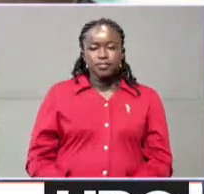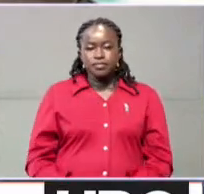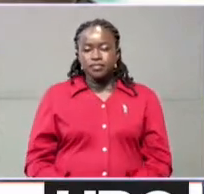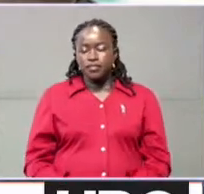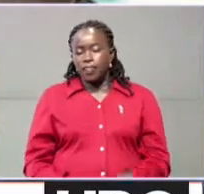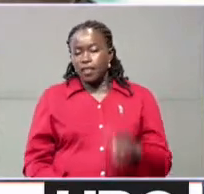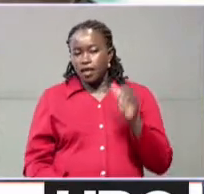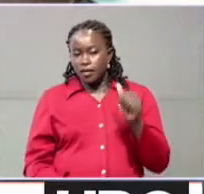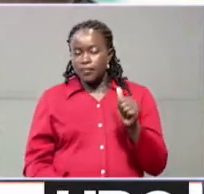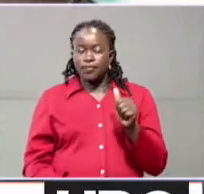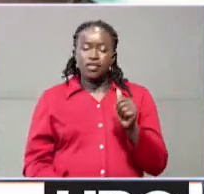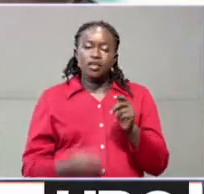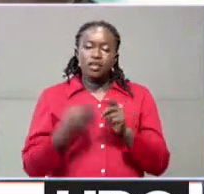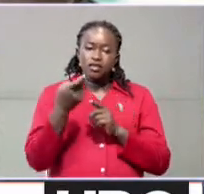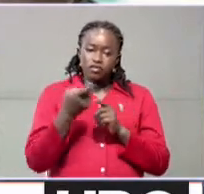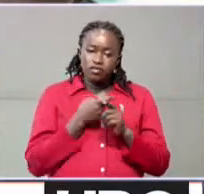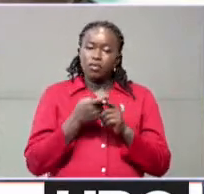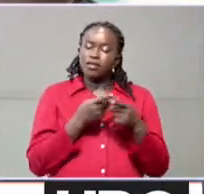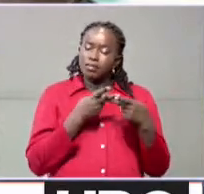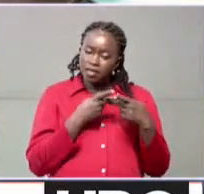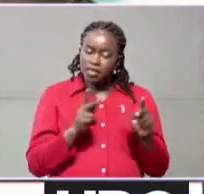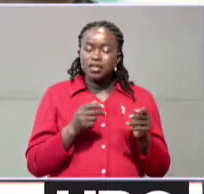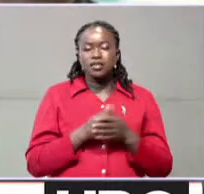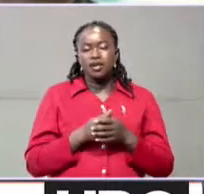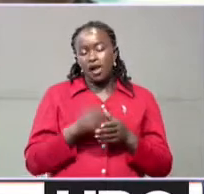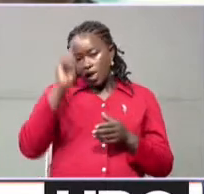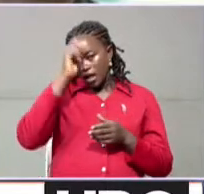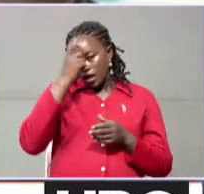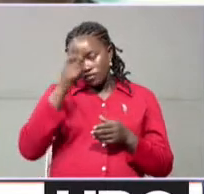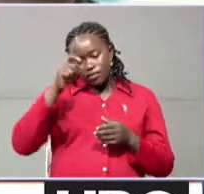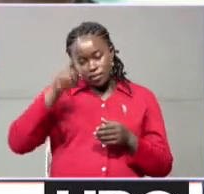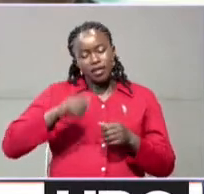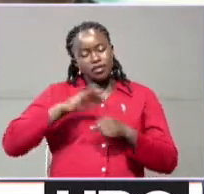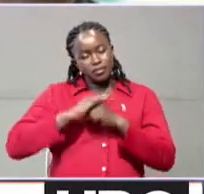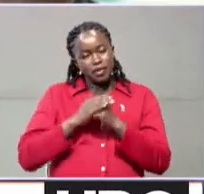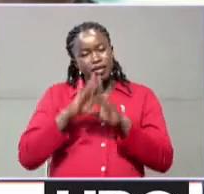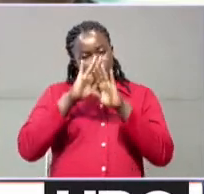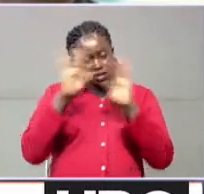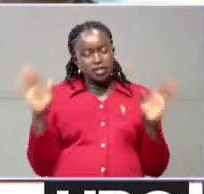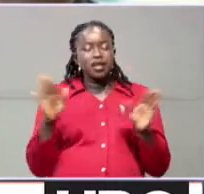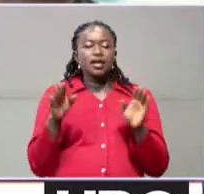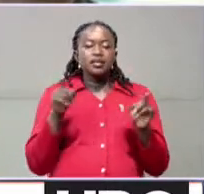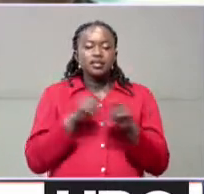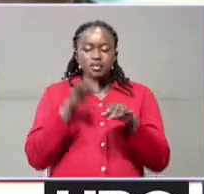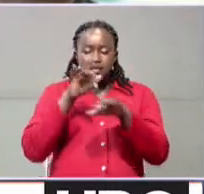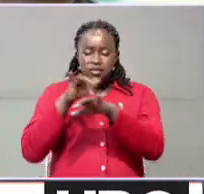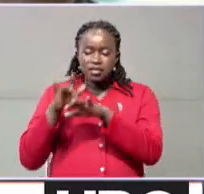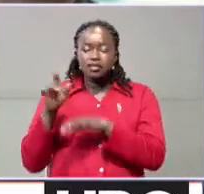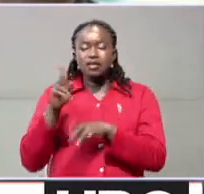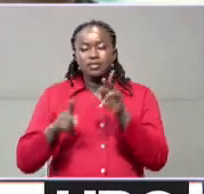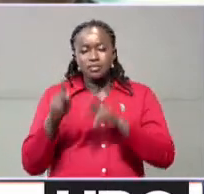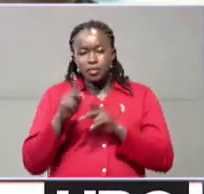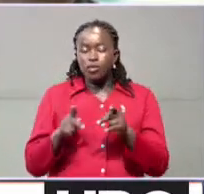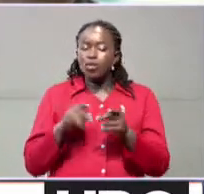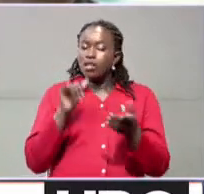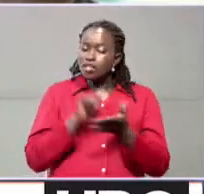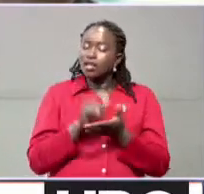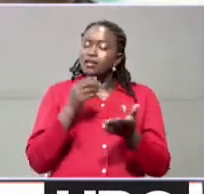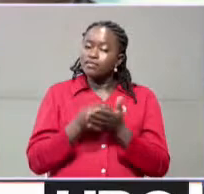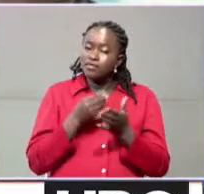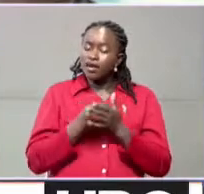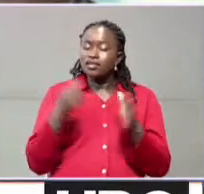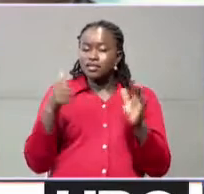a right from incest inception governments will make it clear and desensitize the citizens that the funds and the